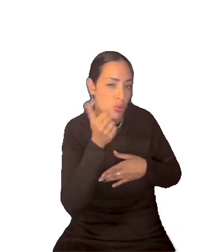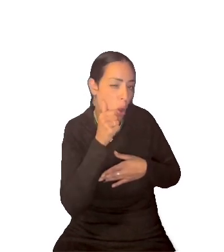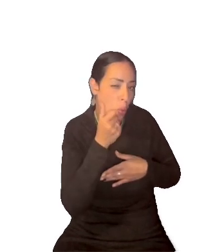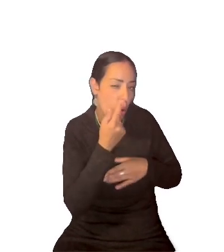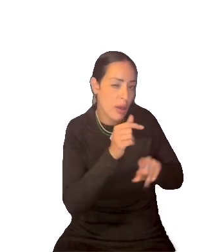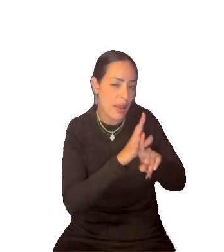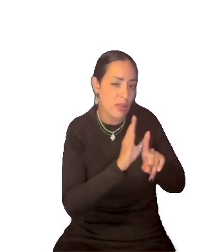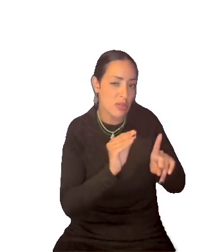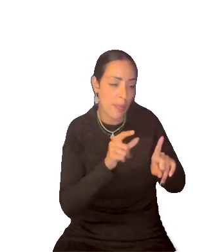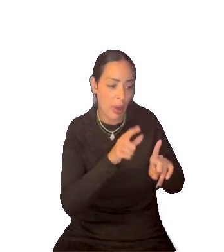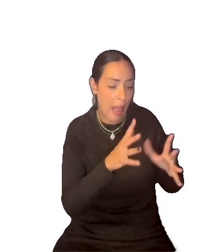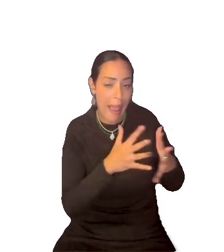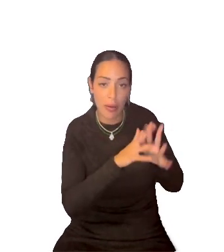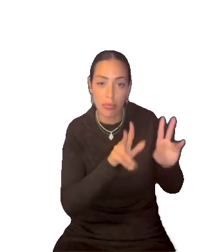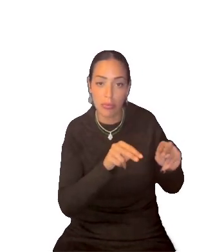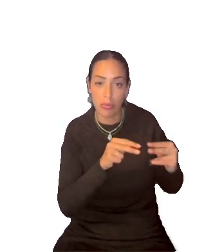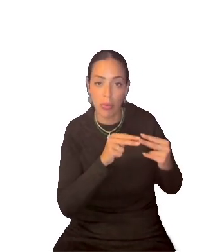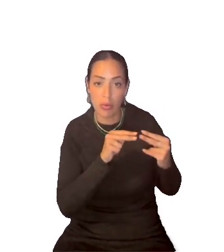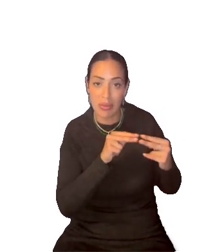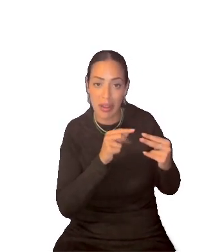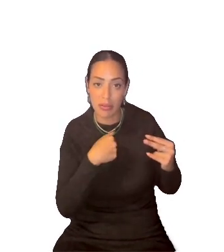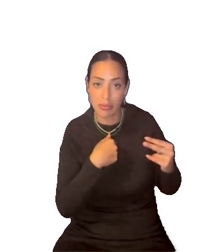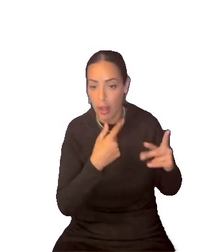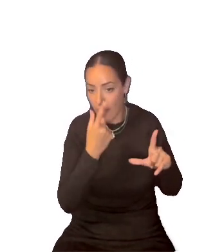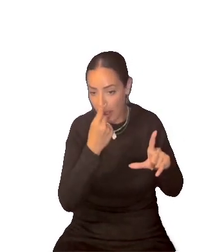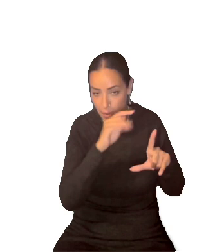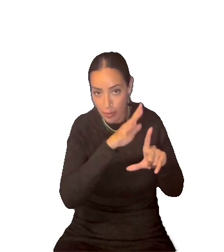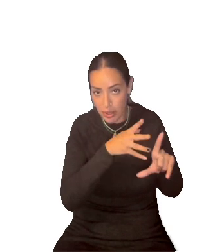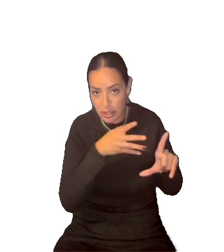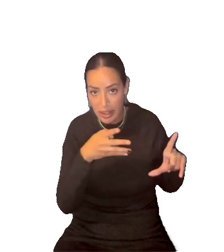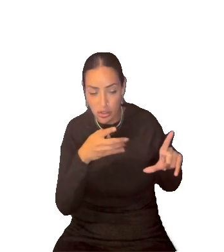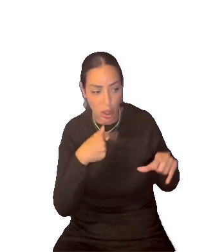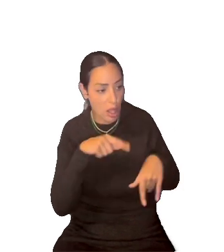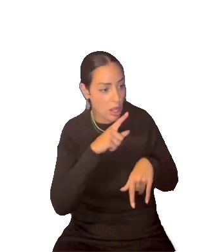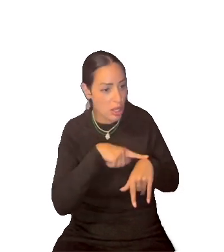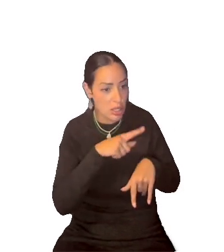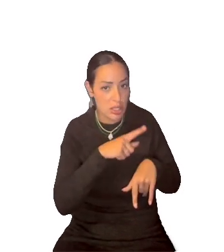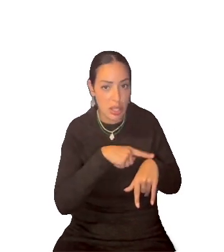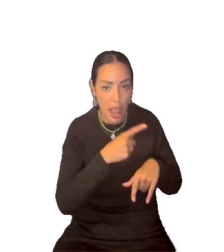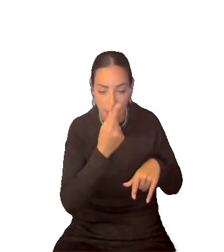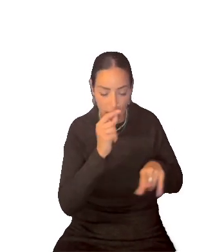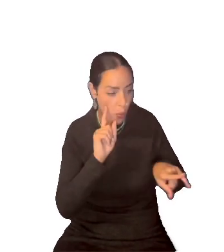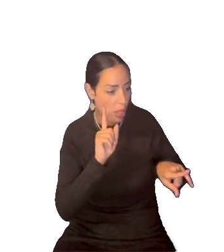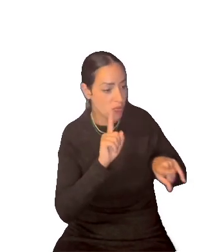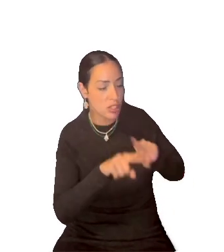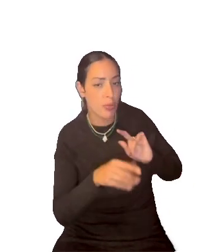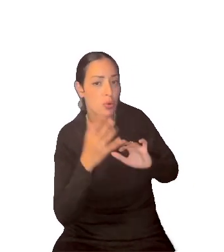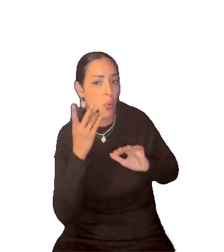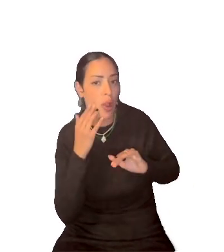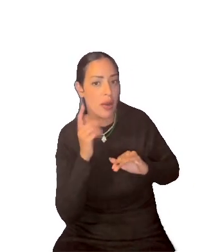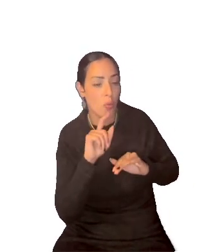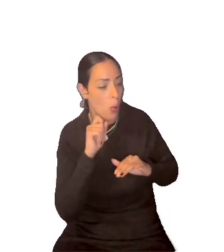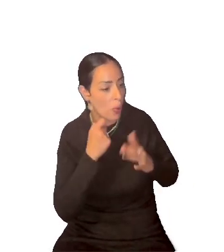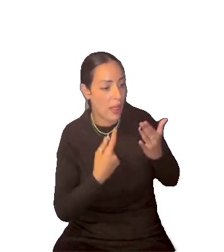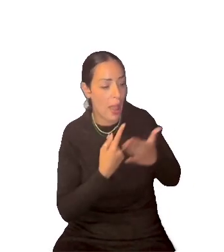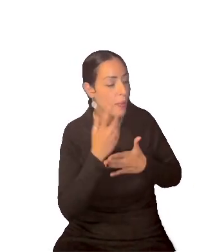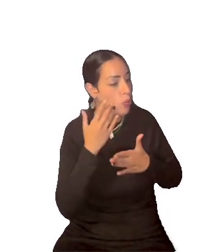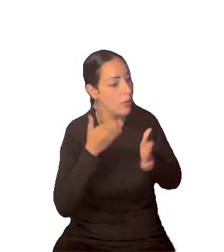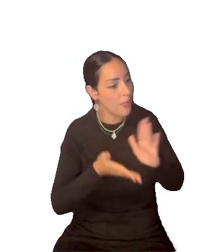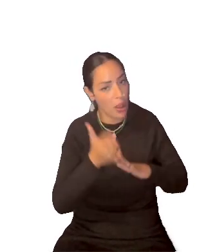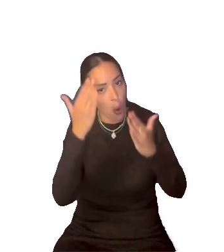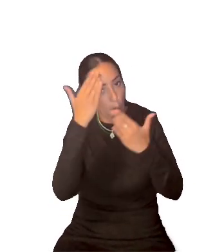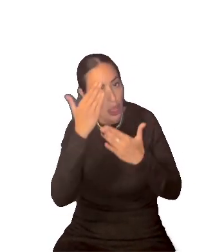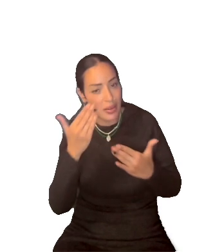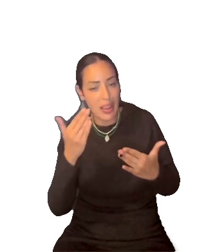For example, how they can contact you, what your availability is, what timeframes you'll respond in, what will happen if you go on